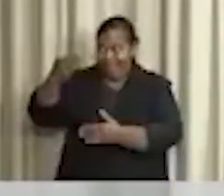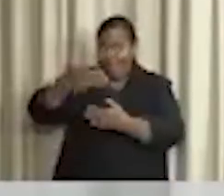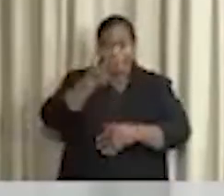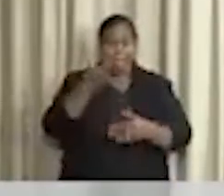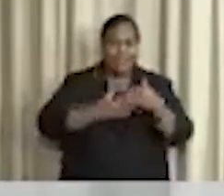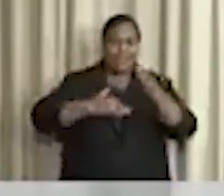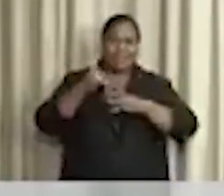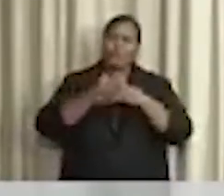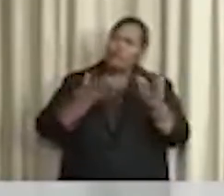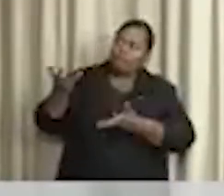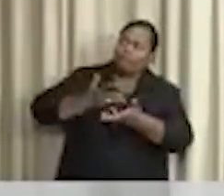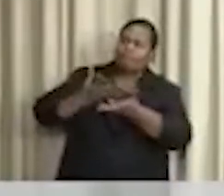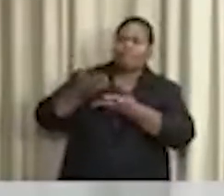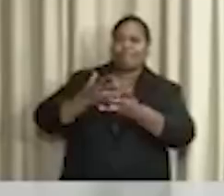donor,